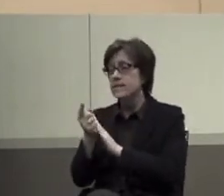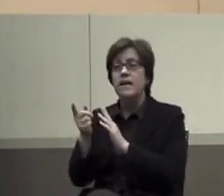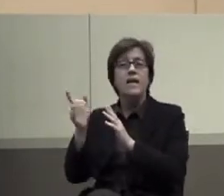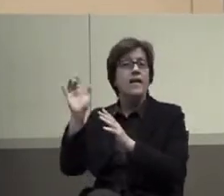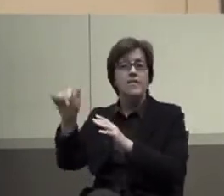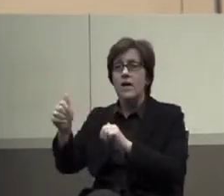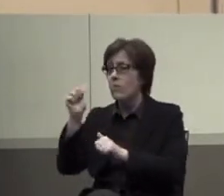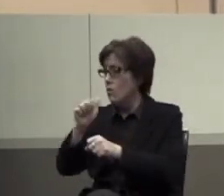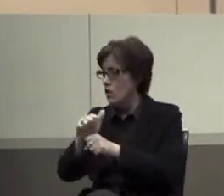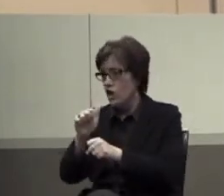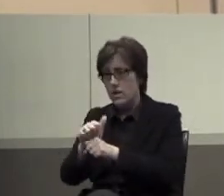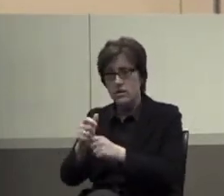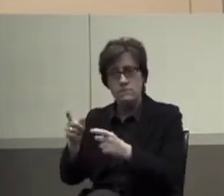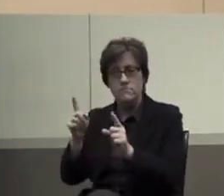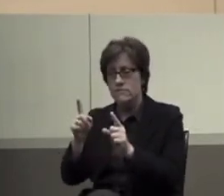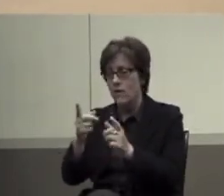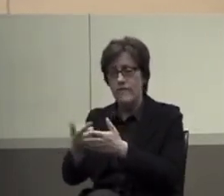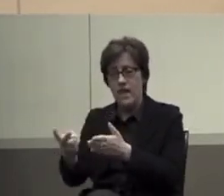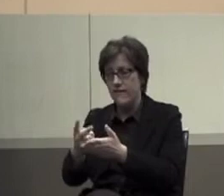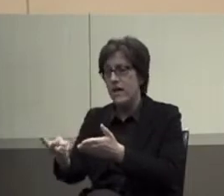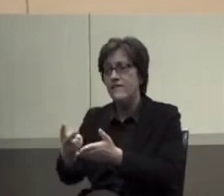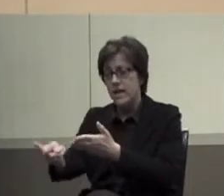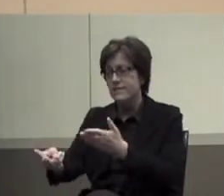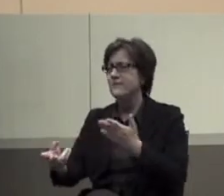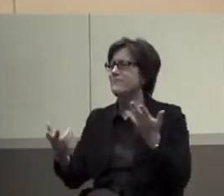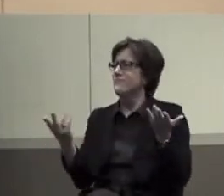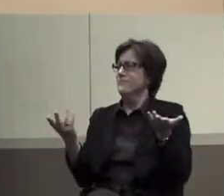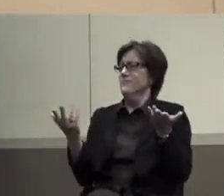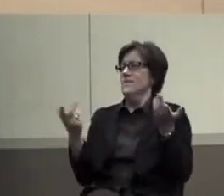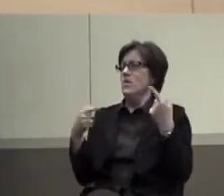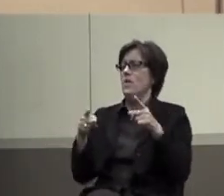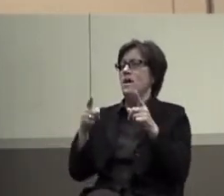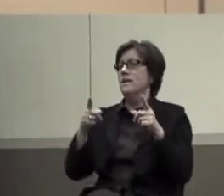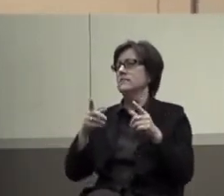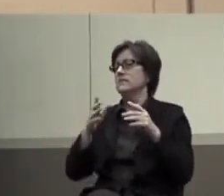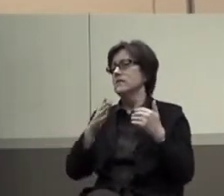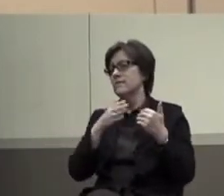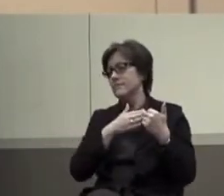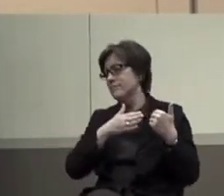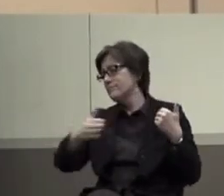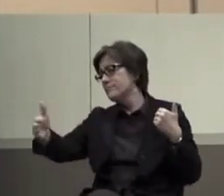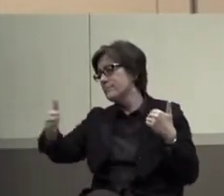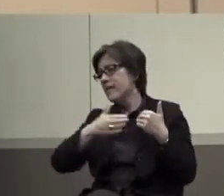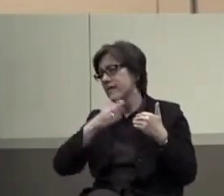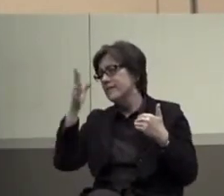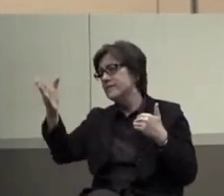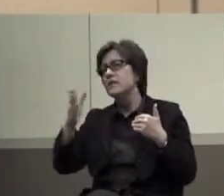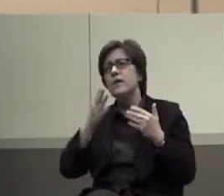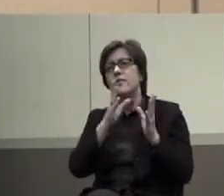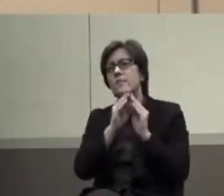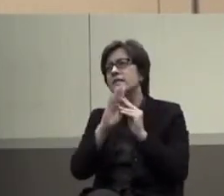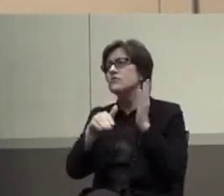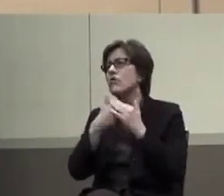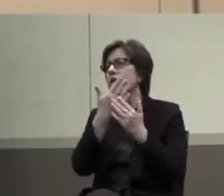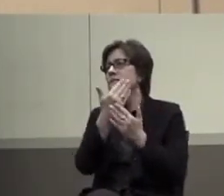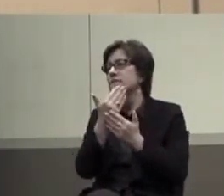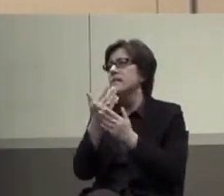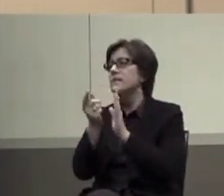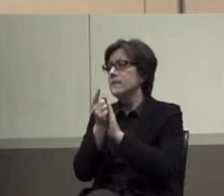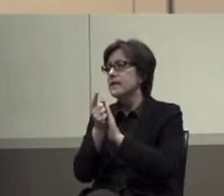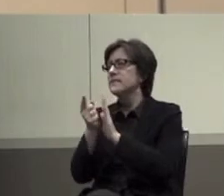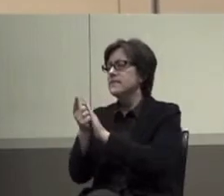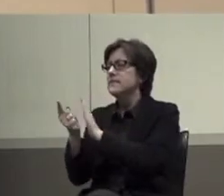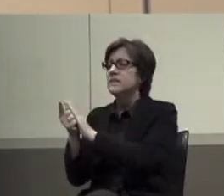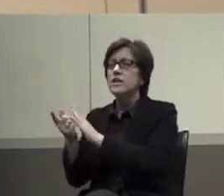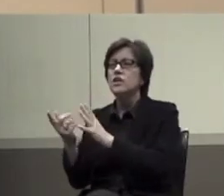even if it takes longer to start with, many of you are finding that if you go in and play shell answer person, and all of a sudden you tell me the problem and